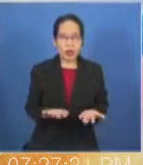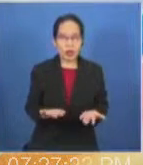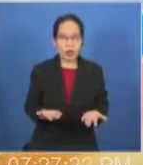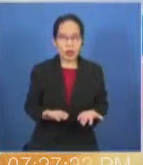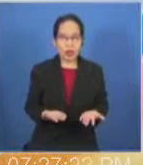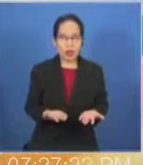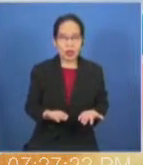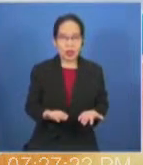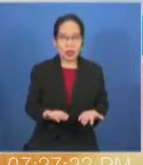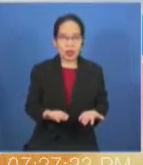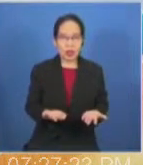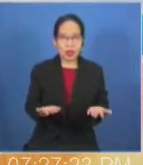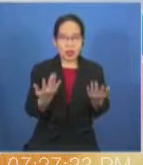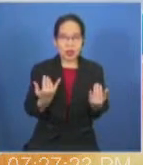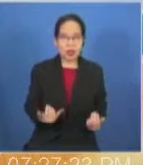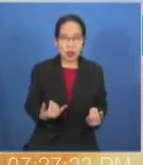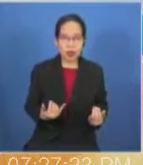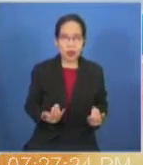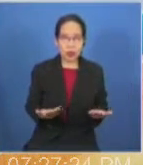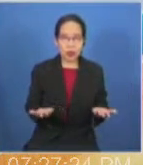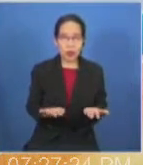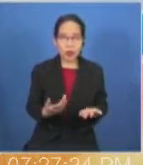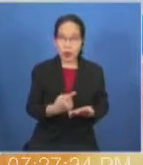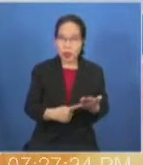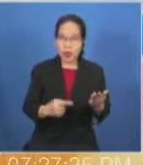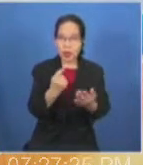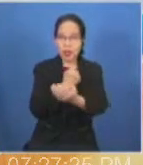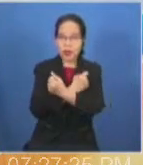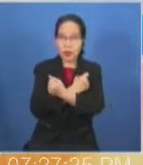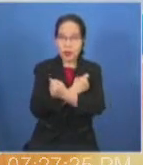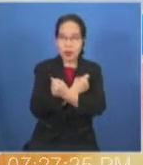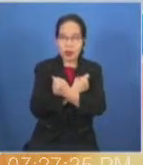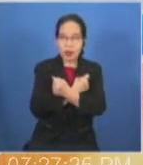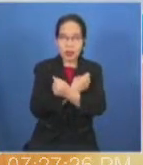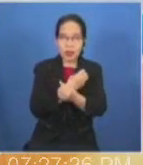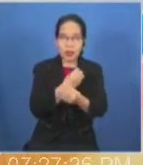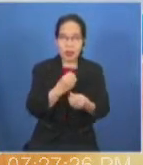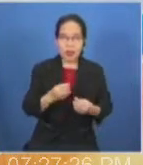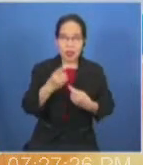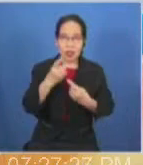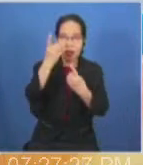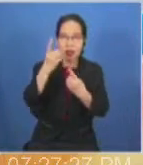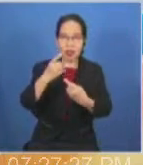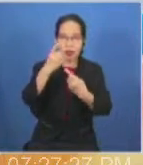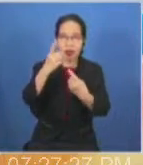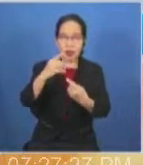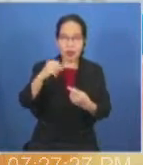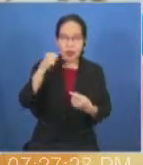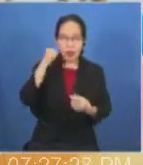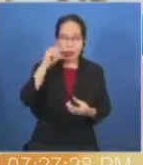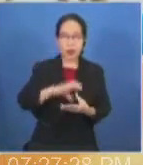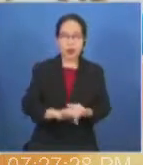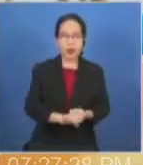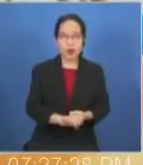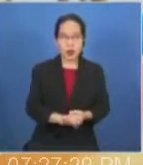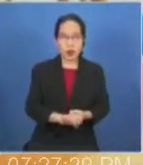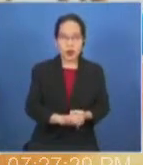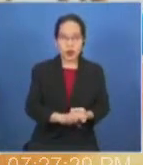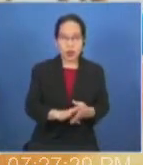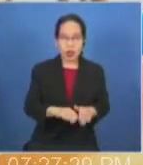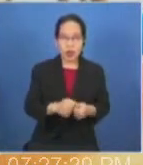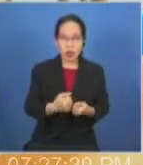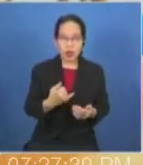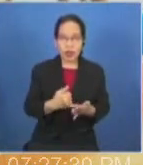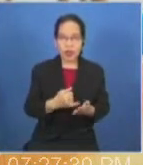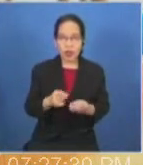Now, what love are we going to dedicate or devote for our spouses? And how will it be according to